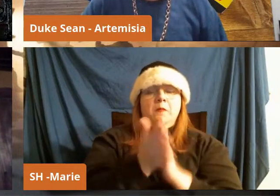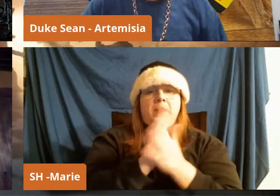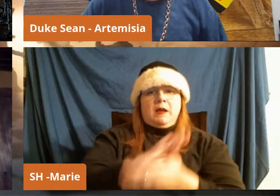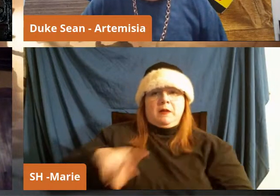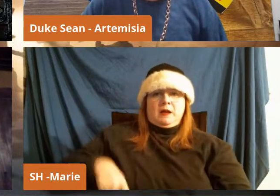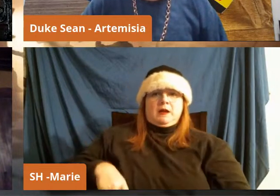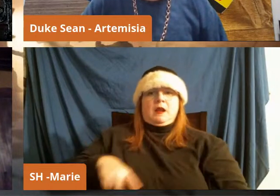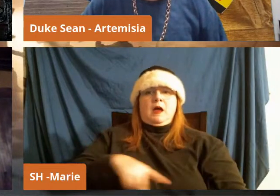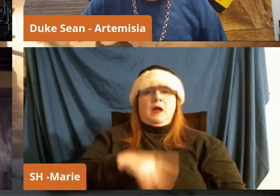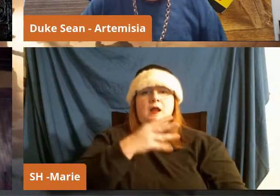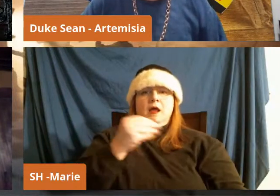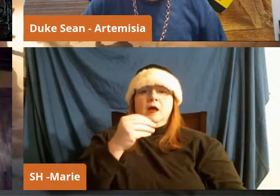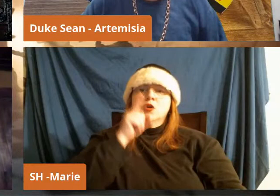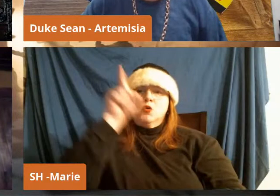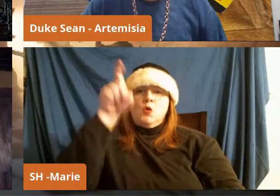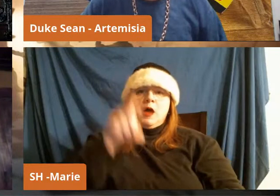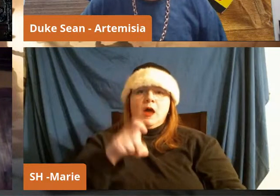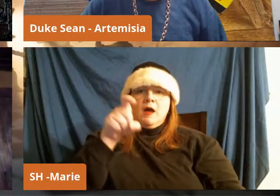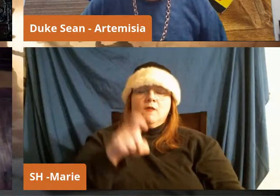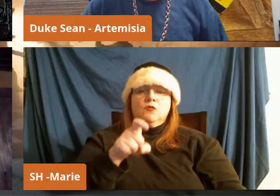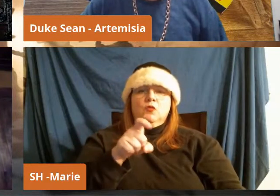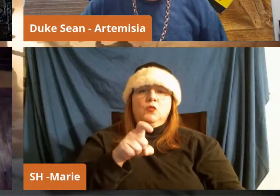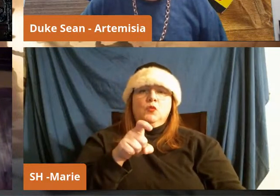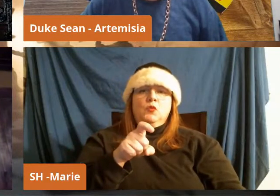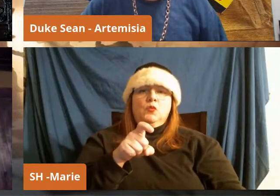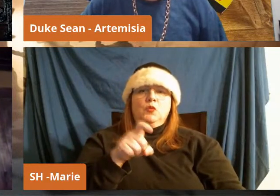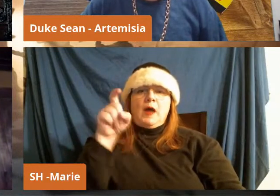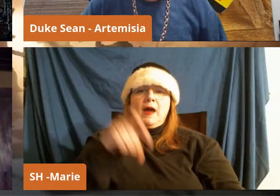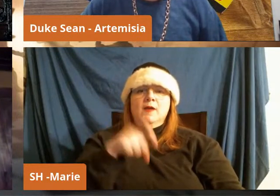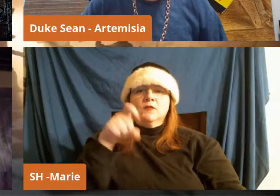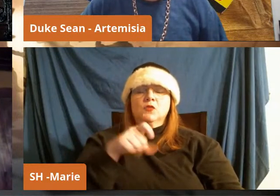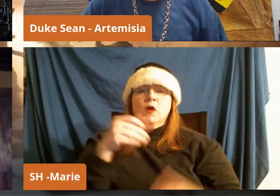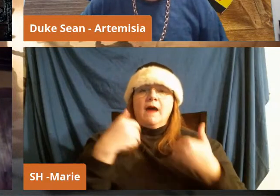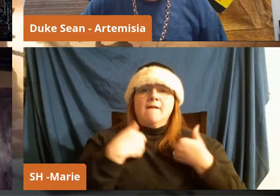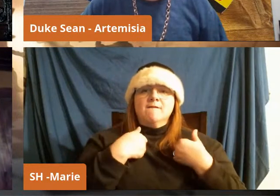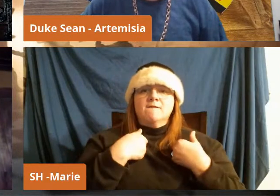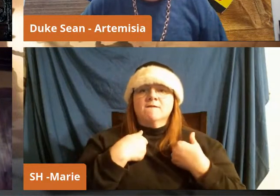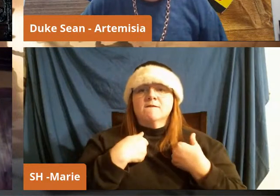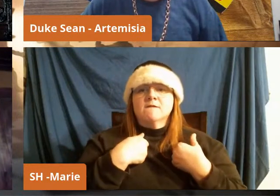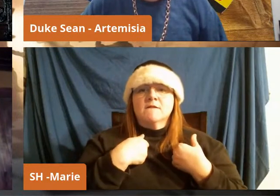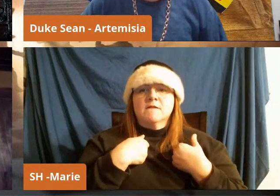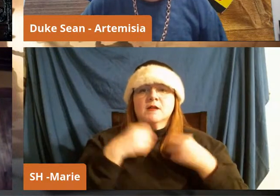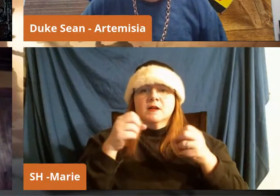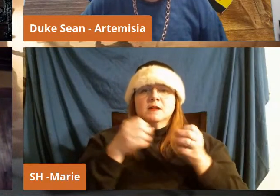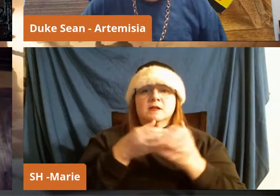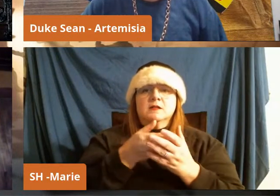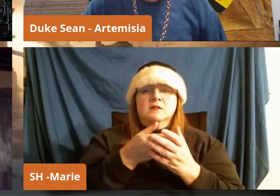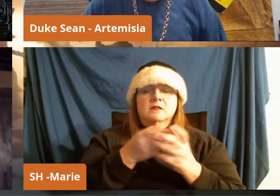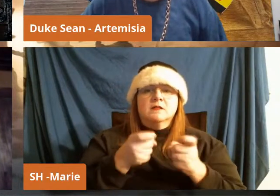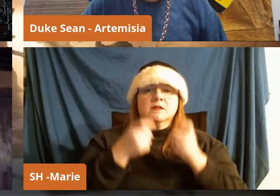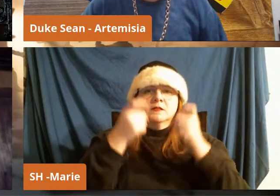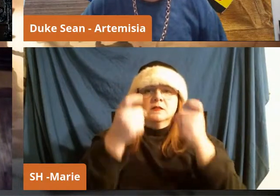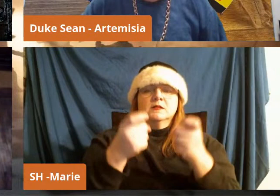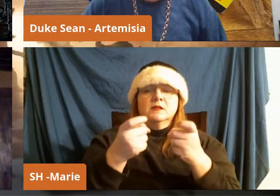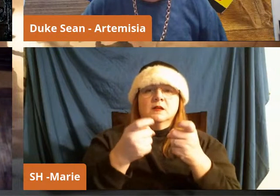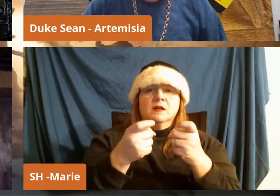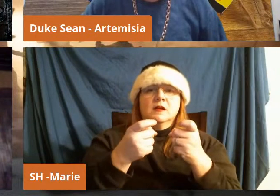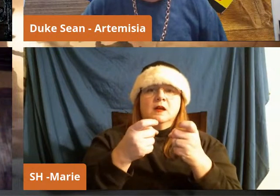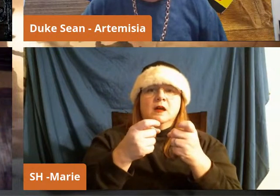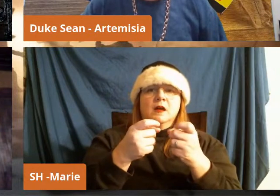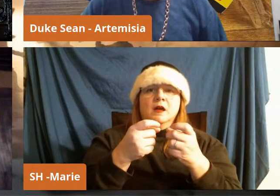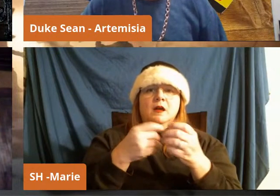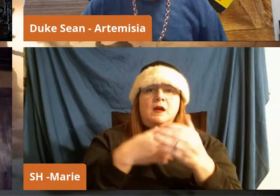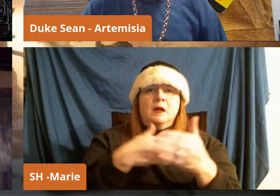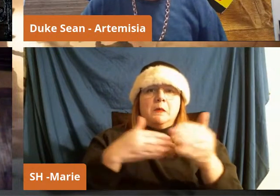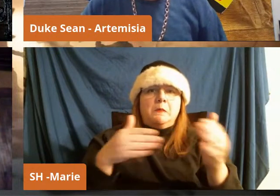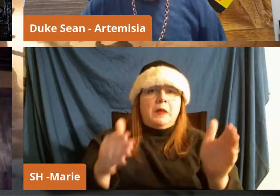knight, and you have to have submitted basically a package,